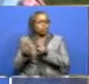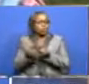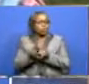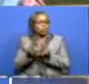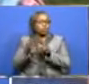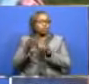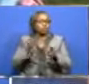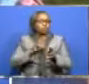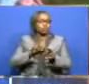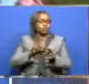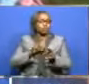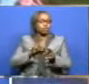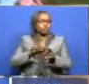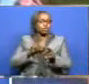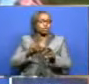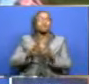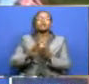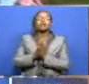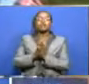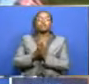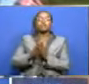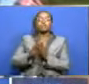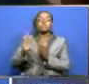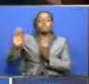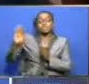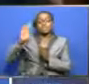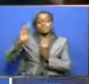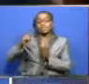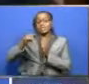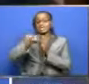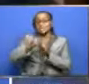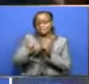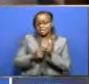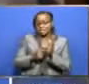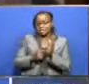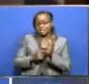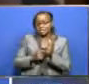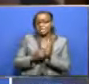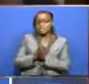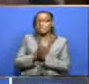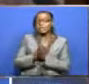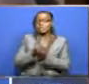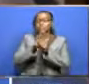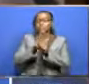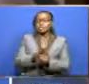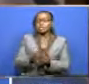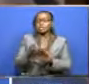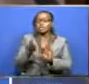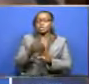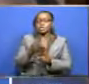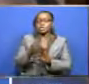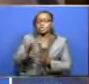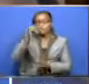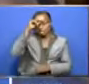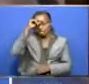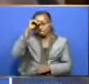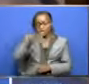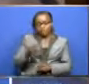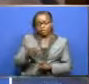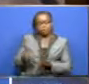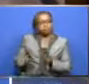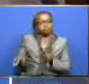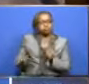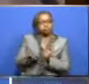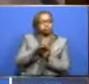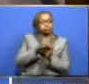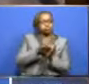withdrawal of his security details. He says he has been under pressure to expedite Governor Obado's removal from office,